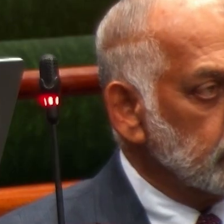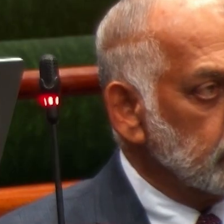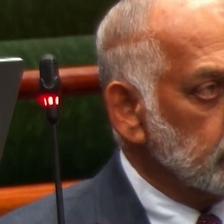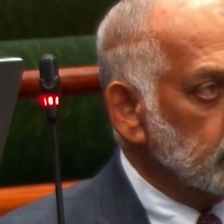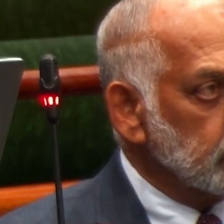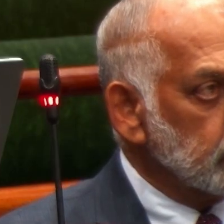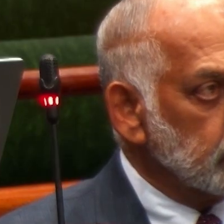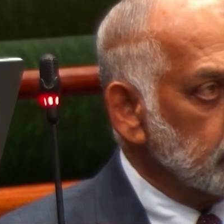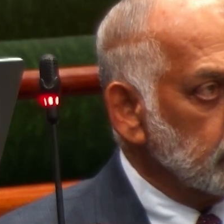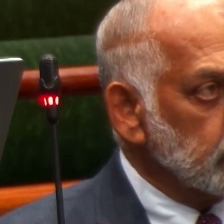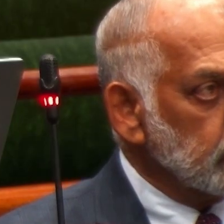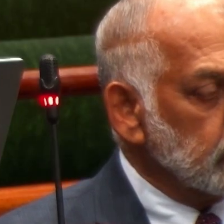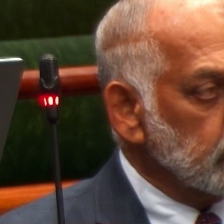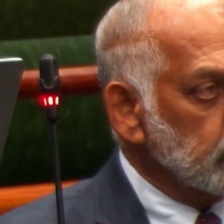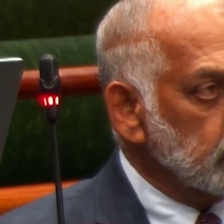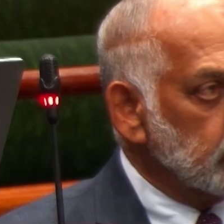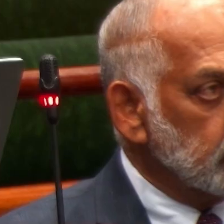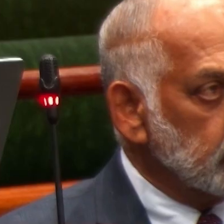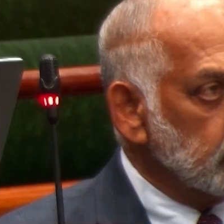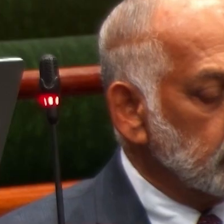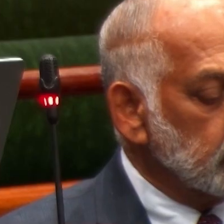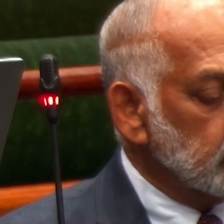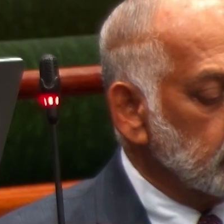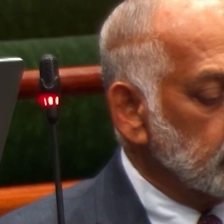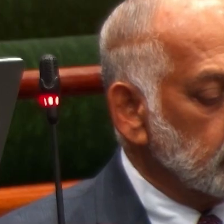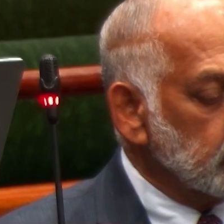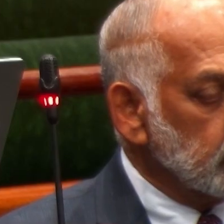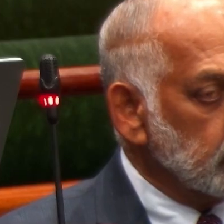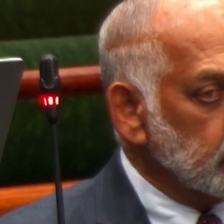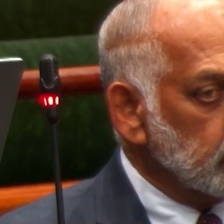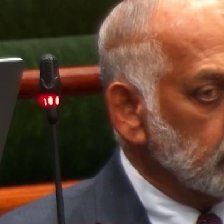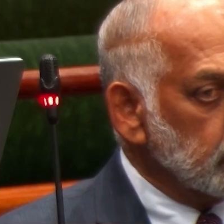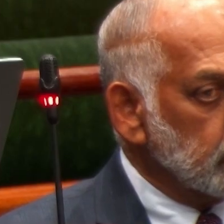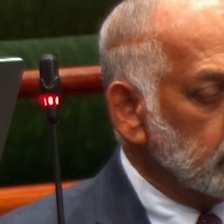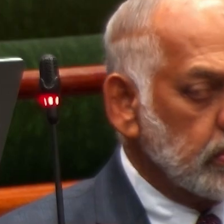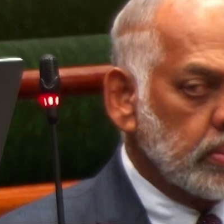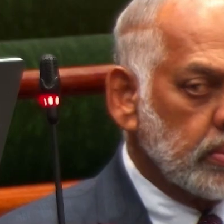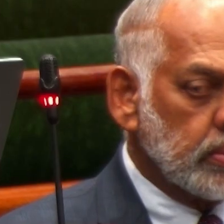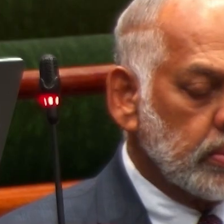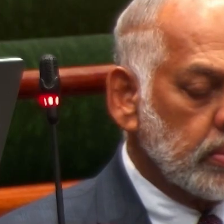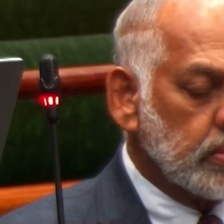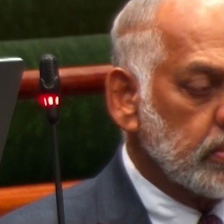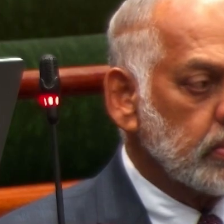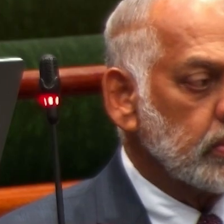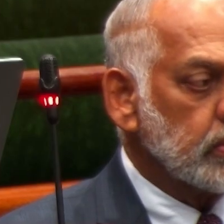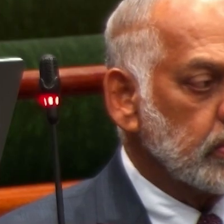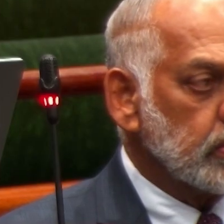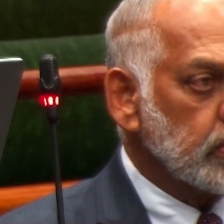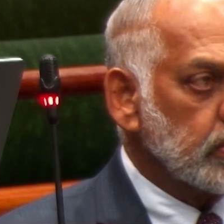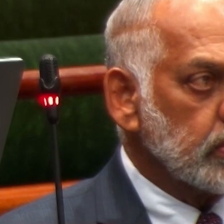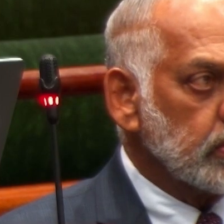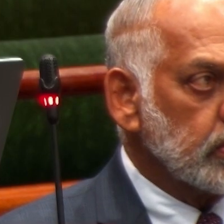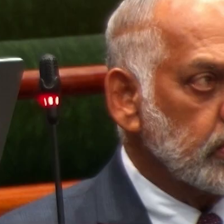million. This budget allows the ministry to continue strengthening Fiji's social protection system, expand child